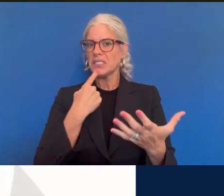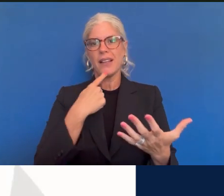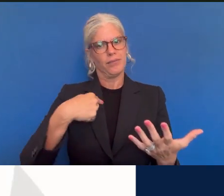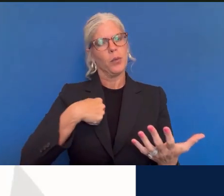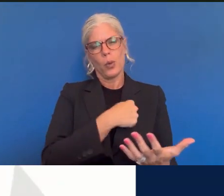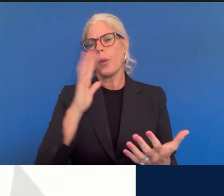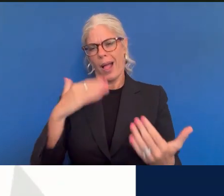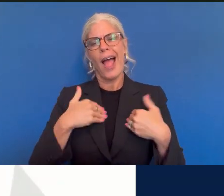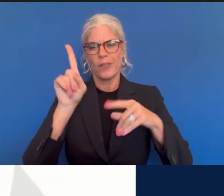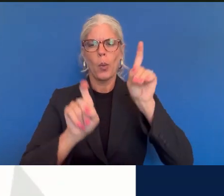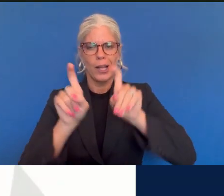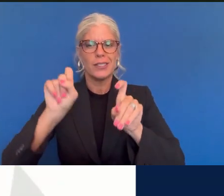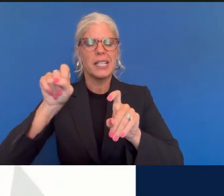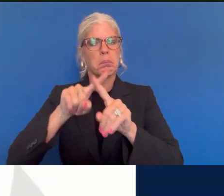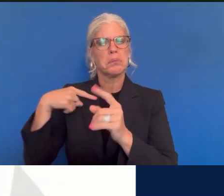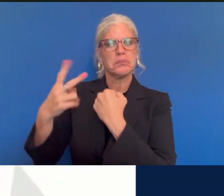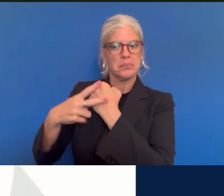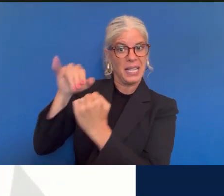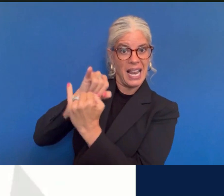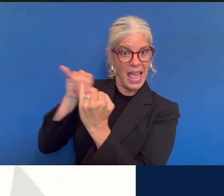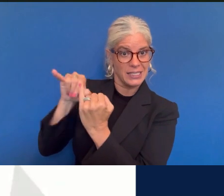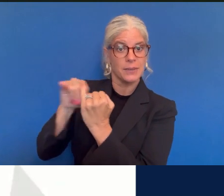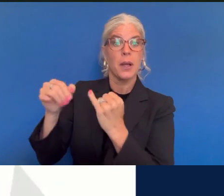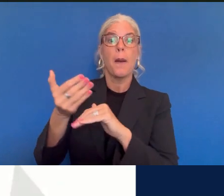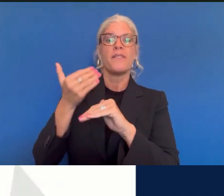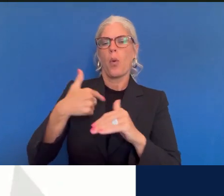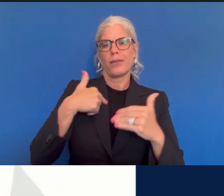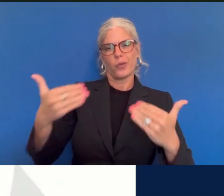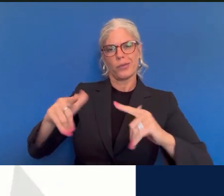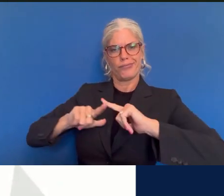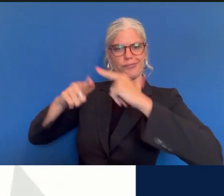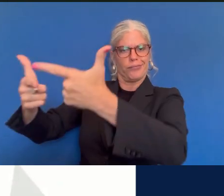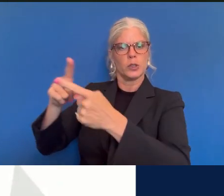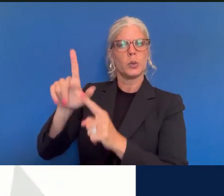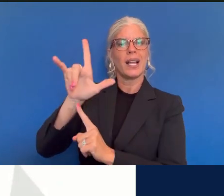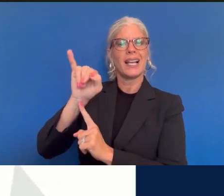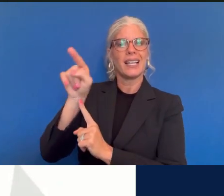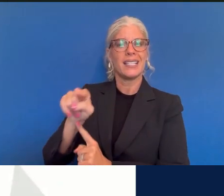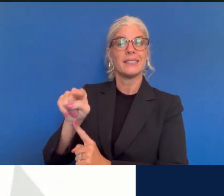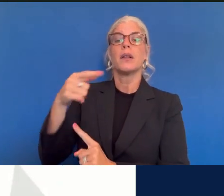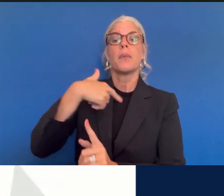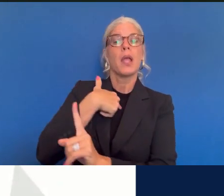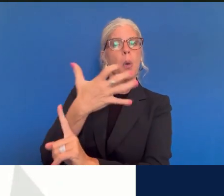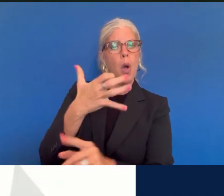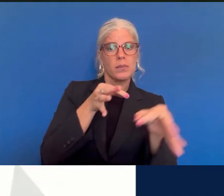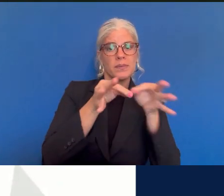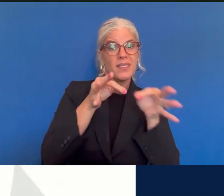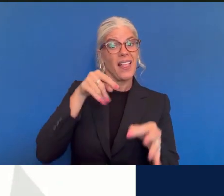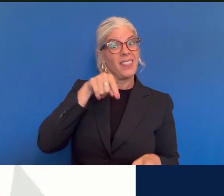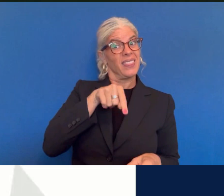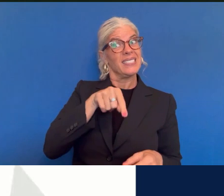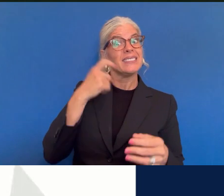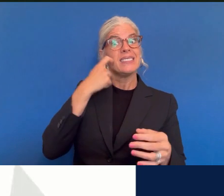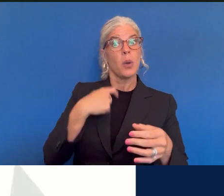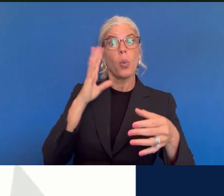we'll have questions, but I'll end before turning this over to Liz, by saying that this is not something to